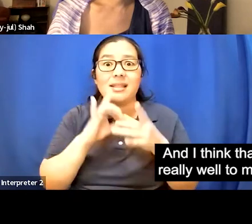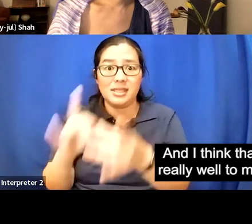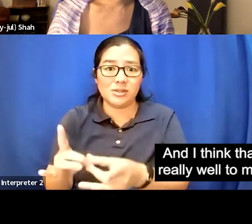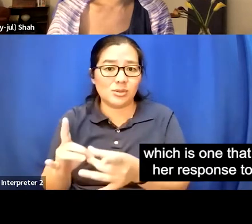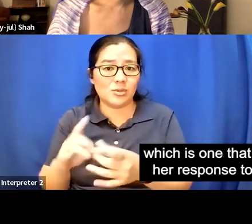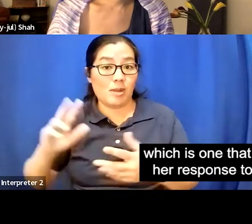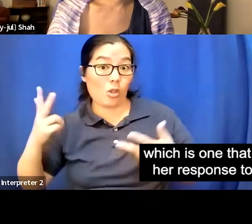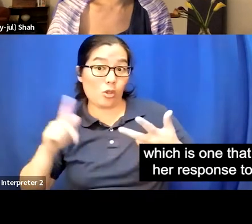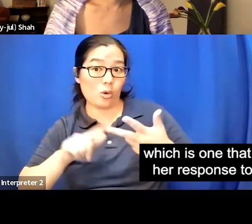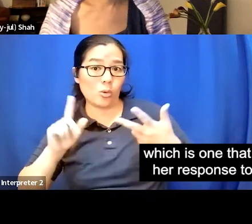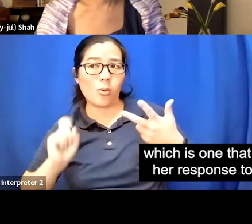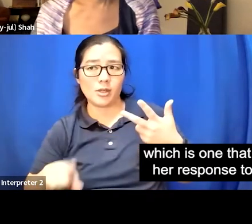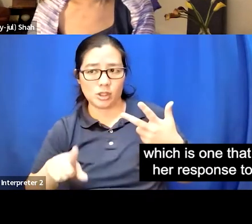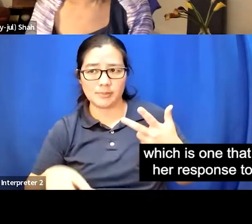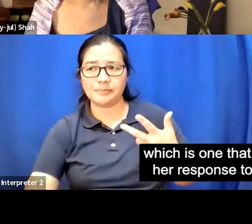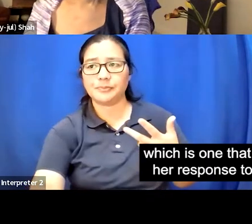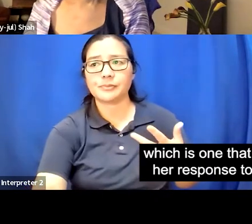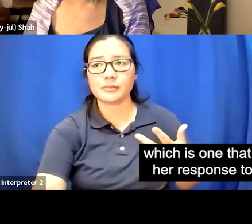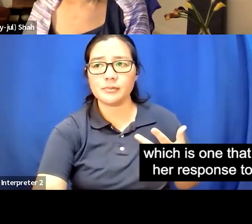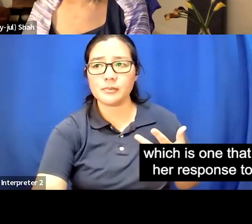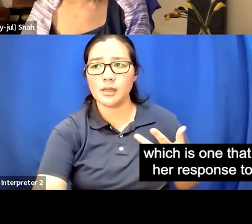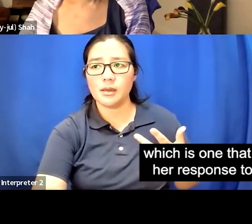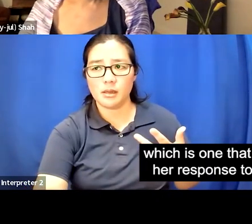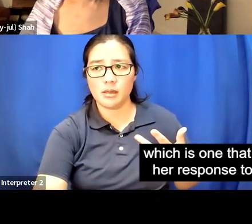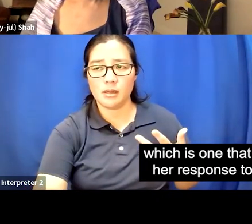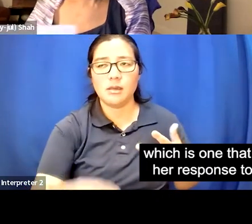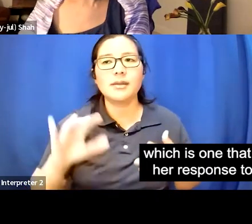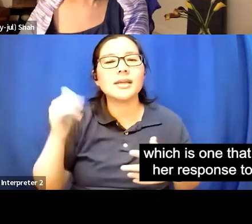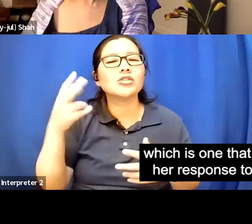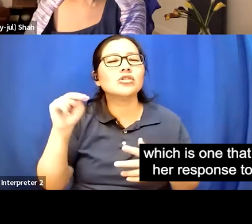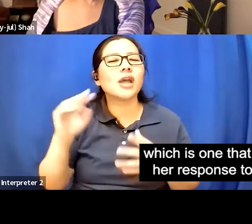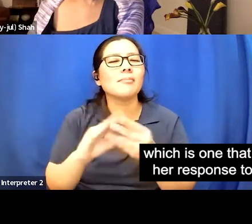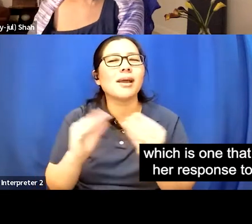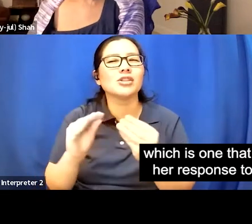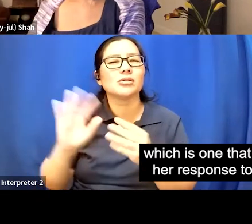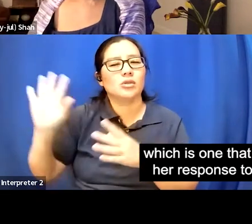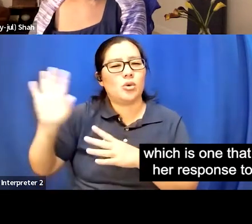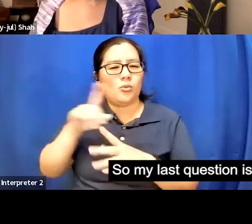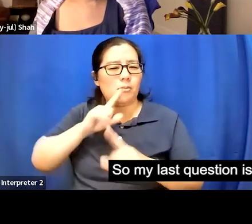third question, which is one that Jen gestured to in her response a little bit earlier.